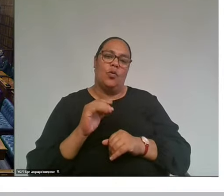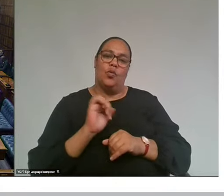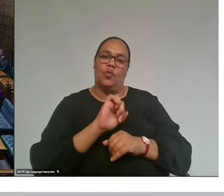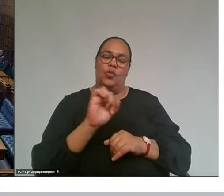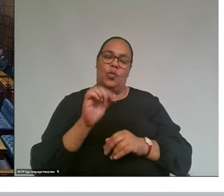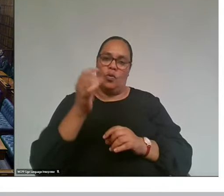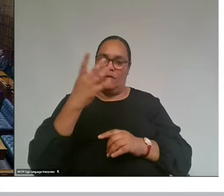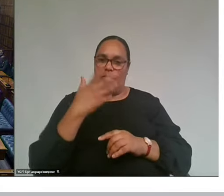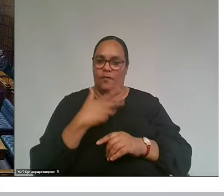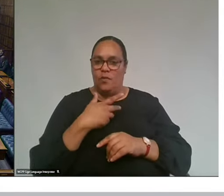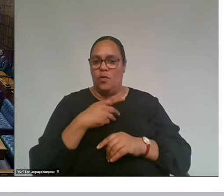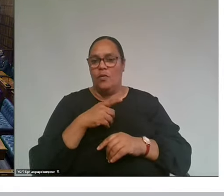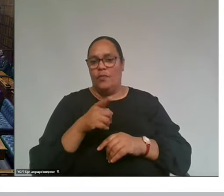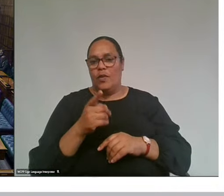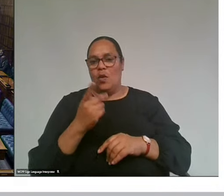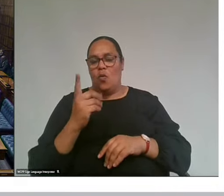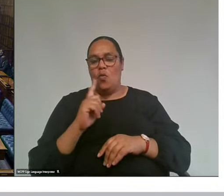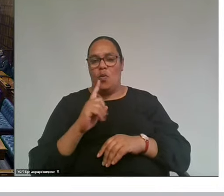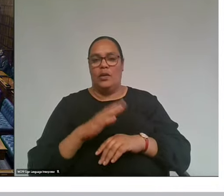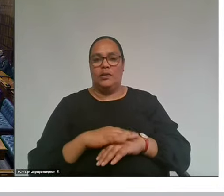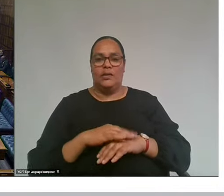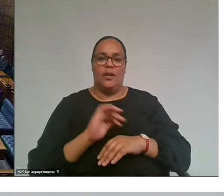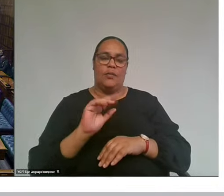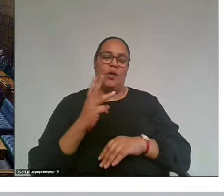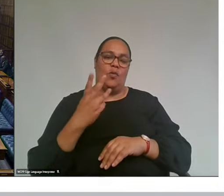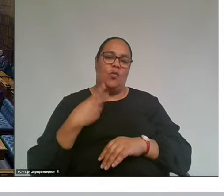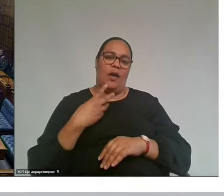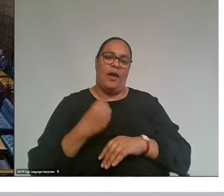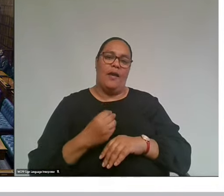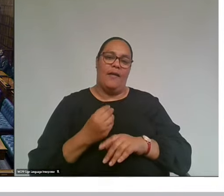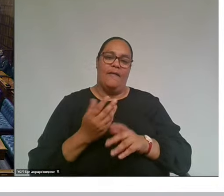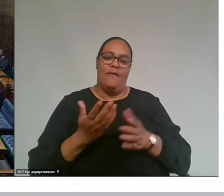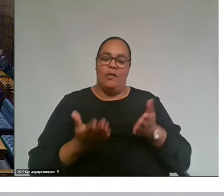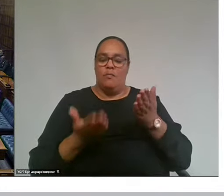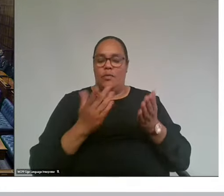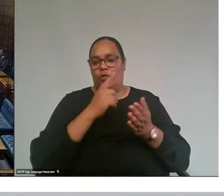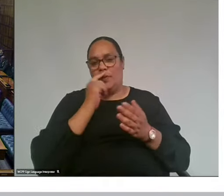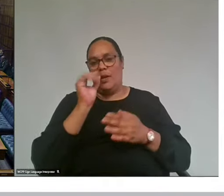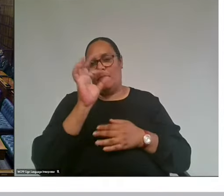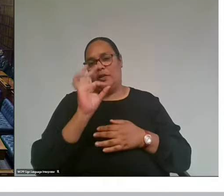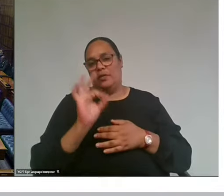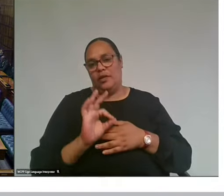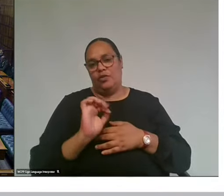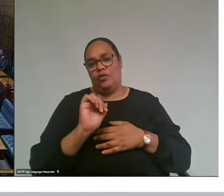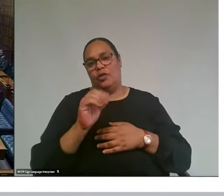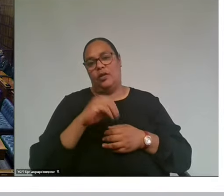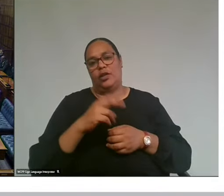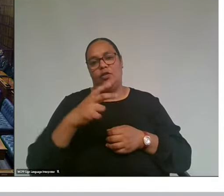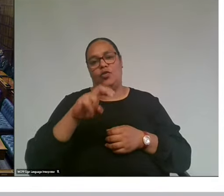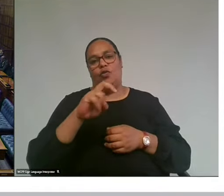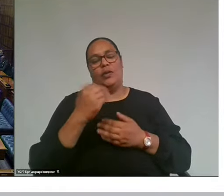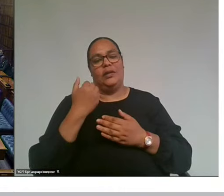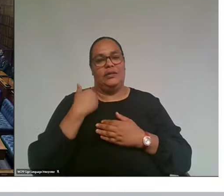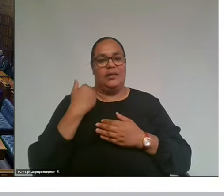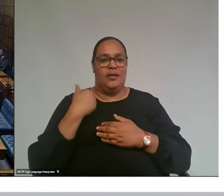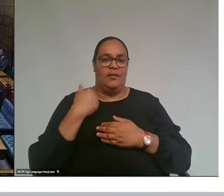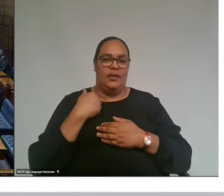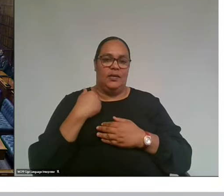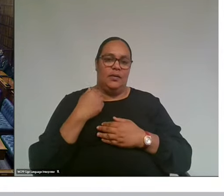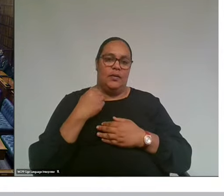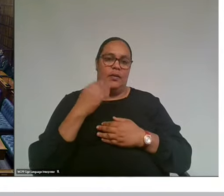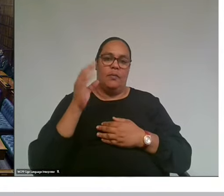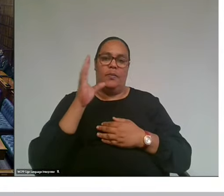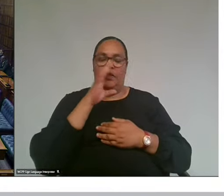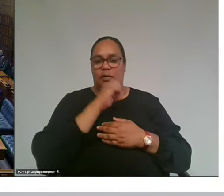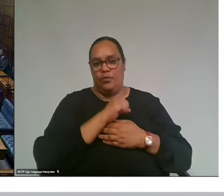indicated that they at one stage had a a measurement called the percentage in tourist safety per per